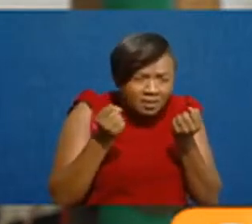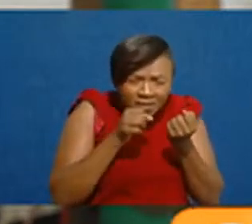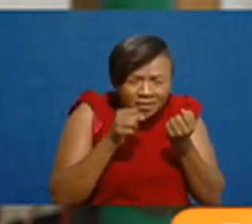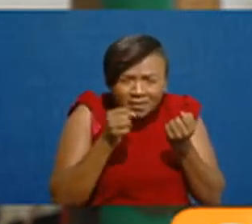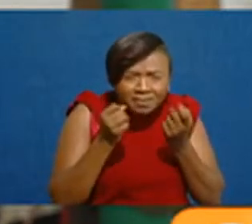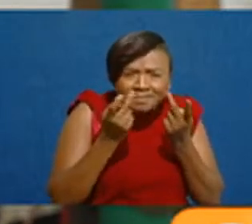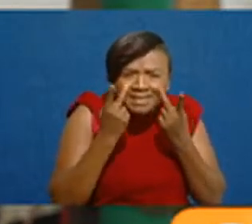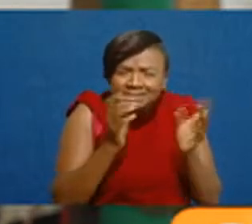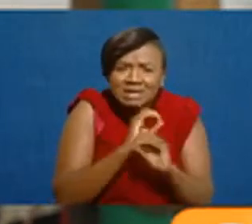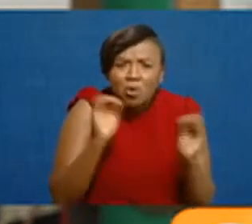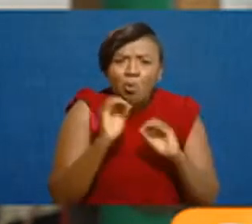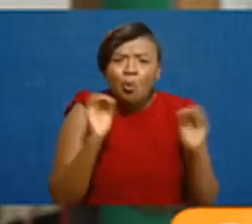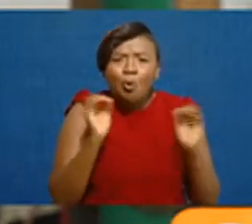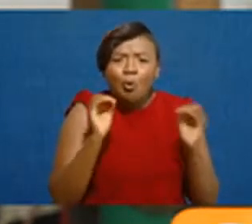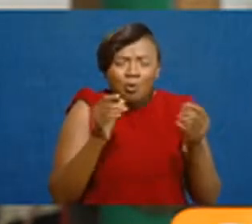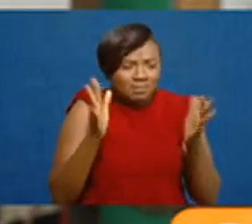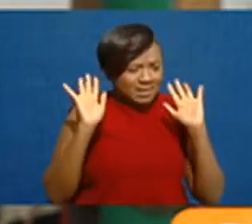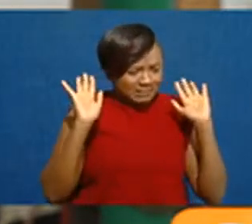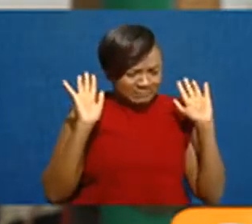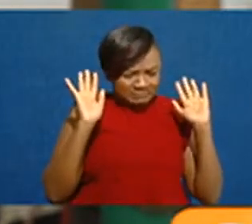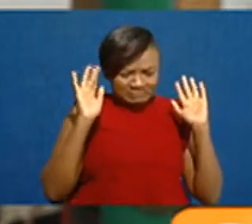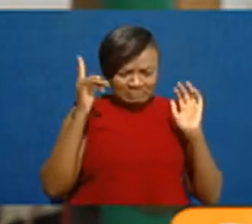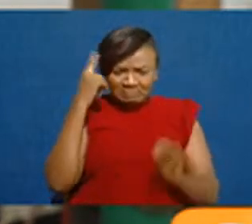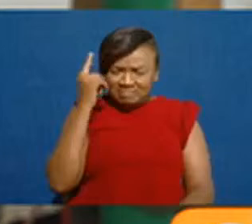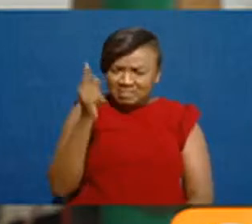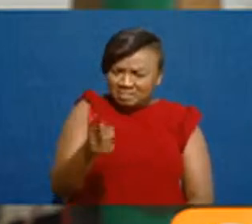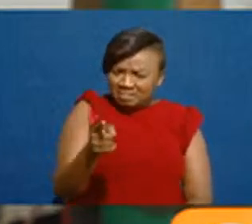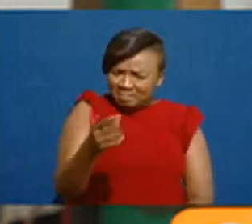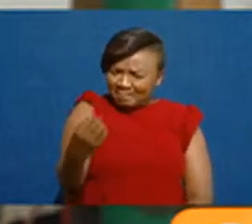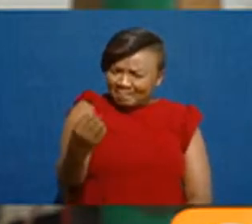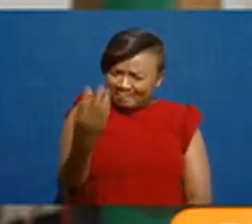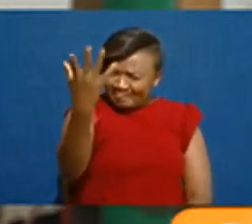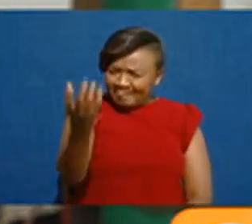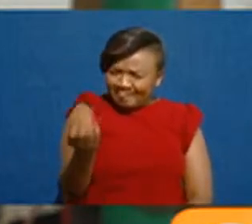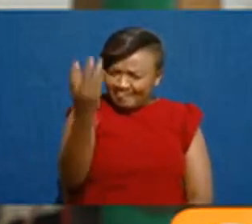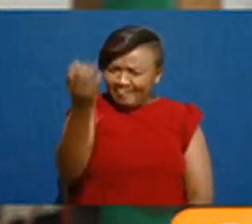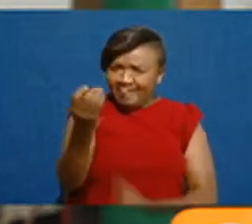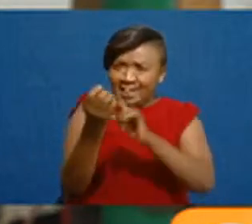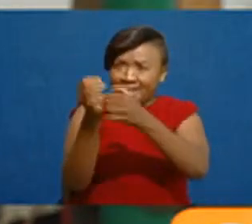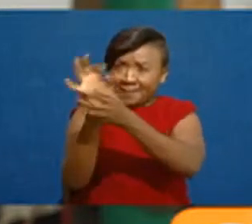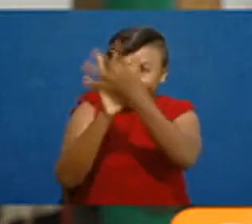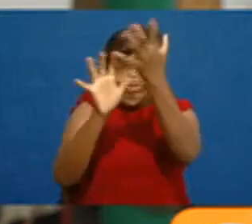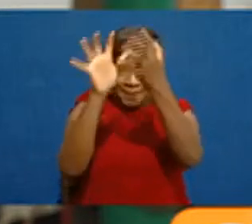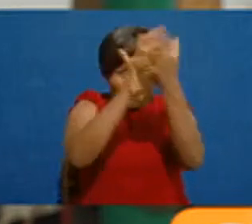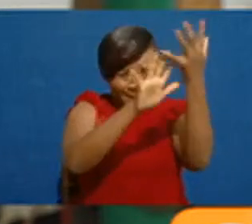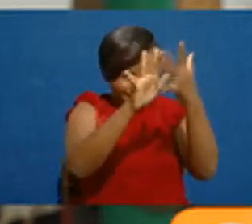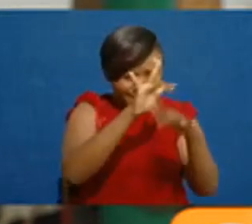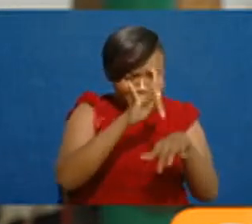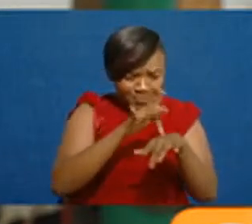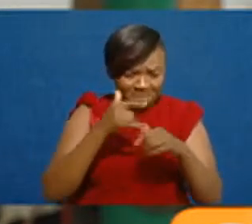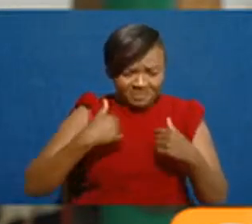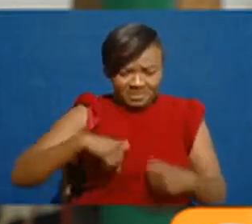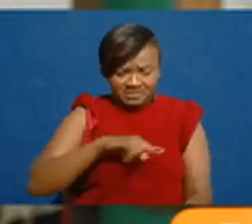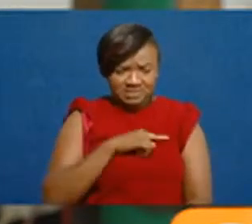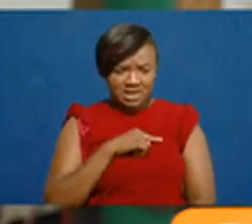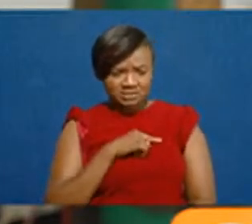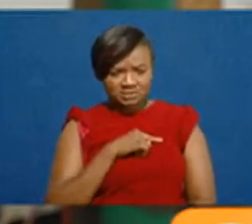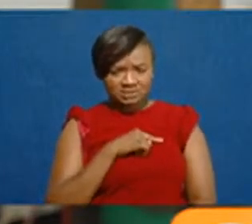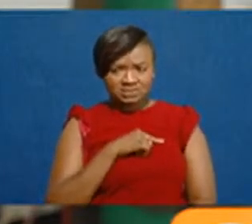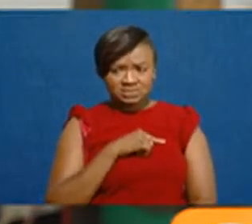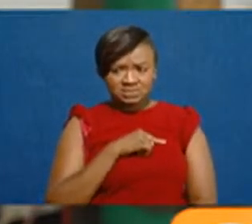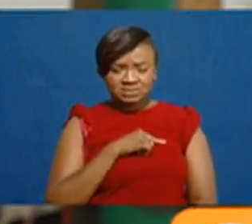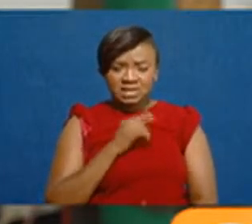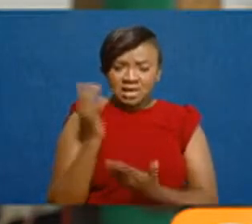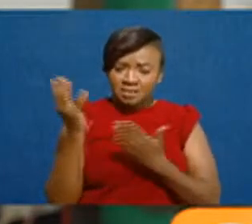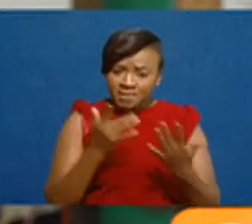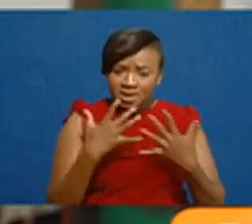even see. I remember thinking to myself, like, these are the exact problems that we are facing right now. And not only could it be like a health